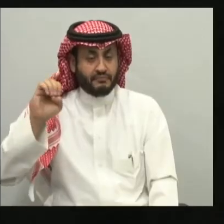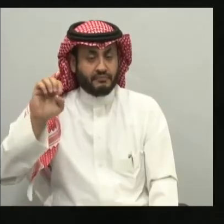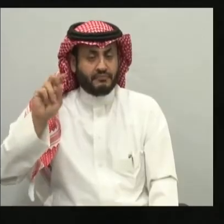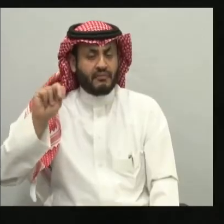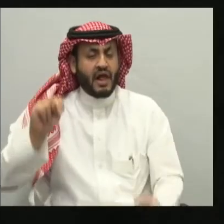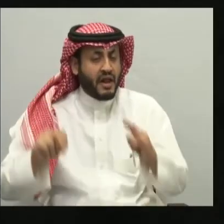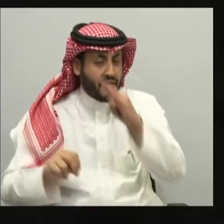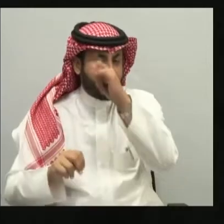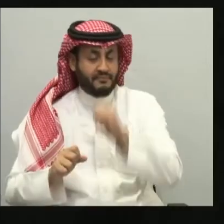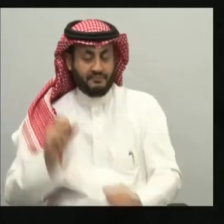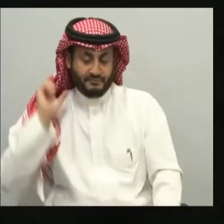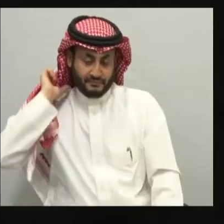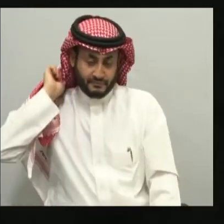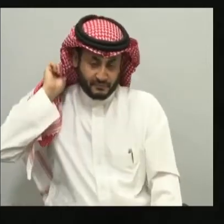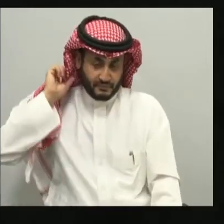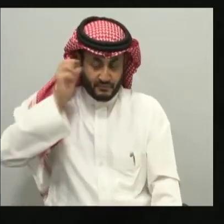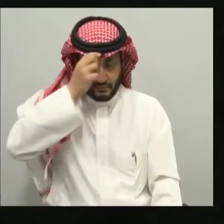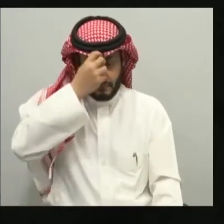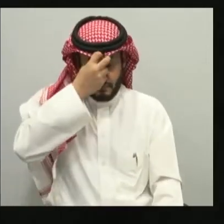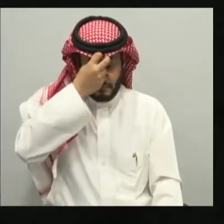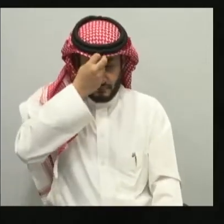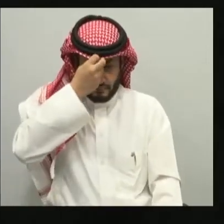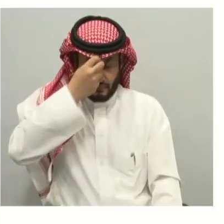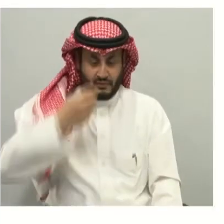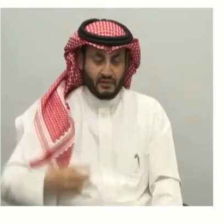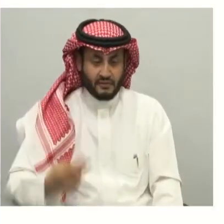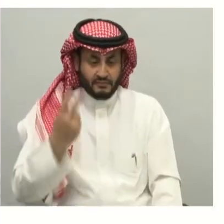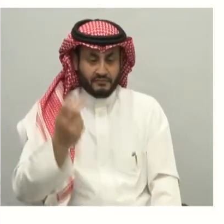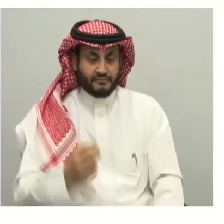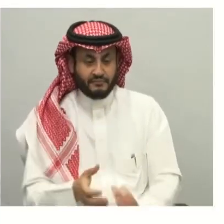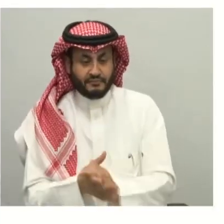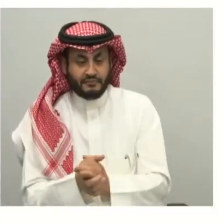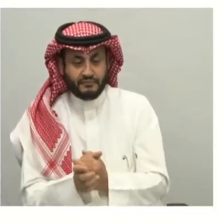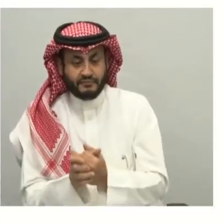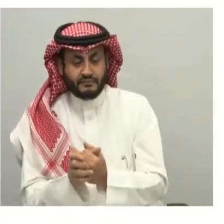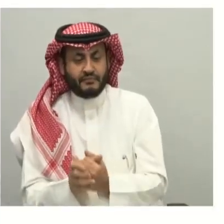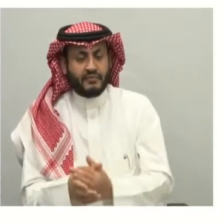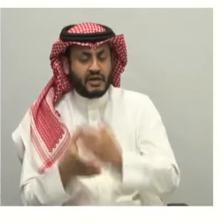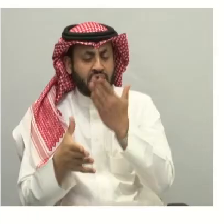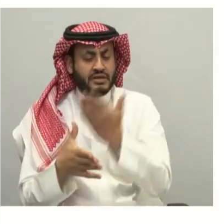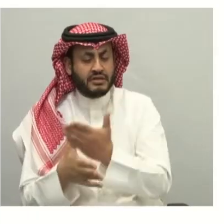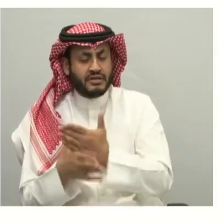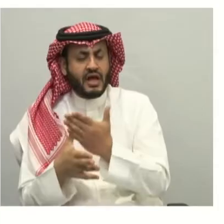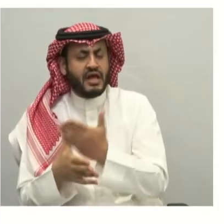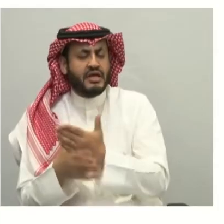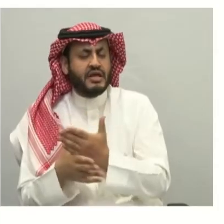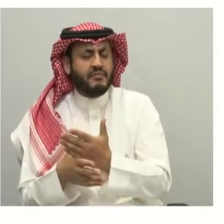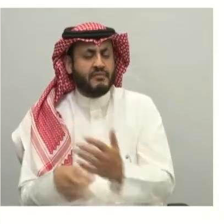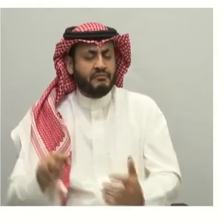is going to go to Sweden. The other question, why is Mark buying